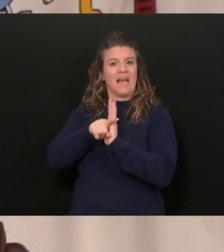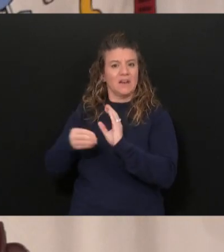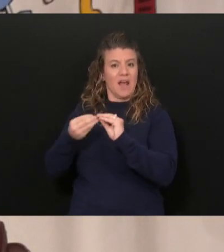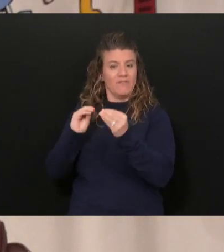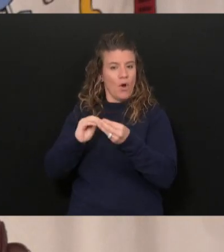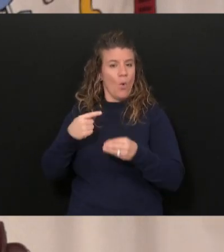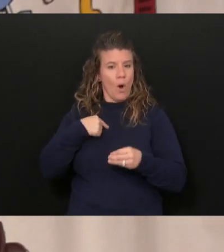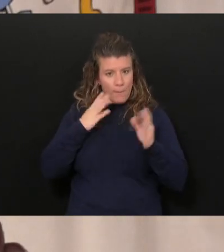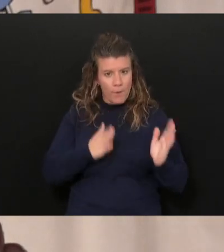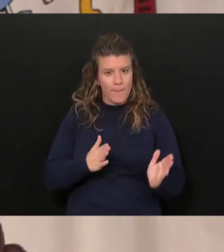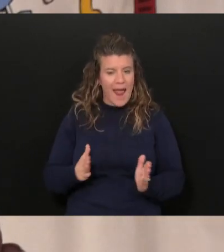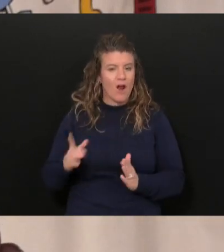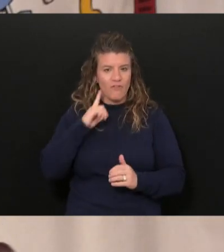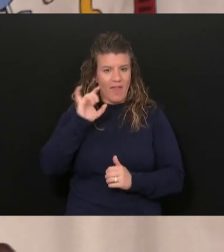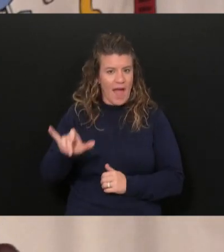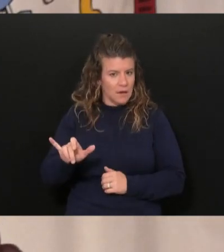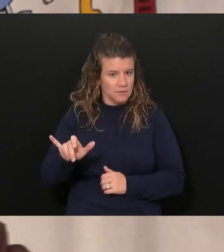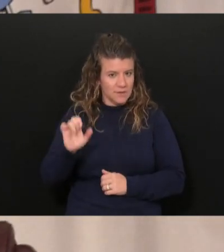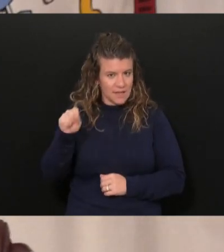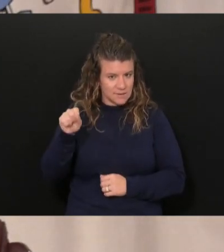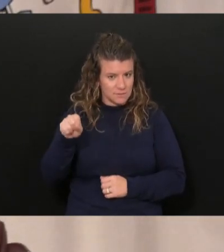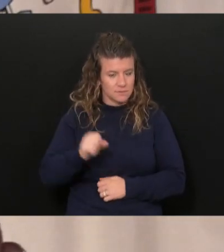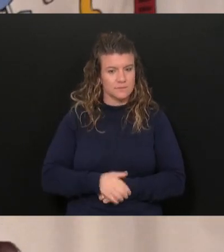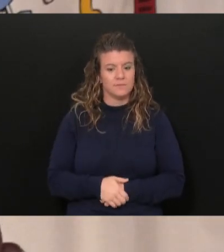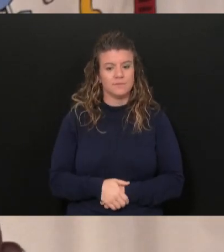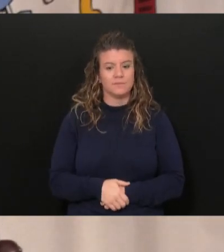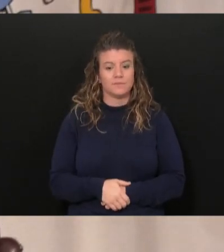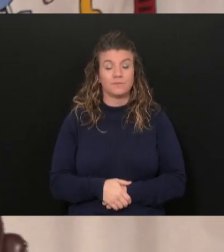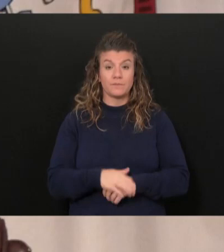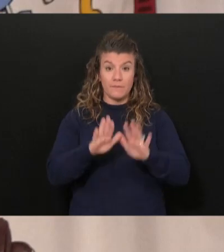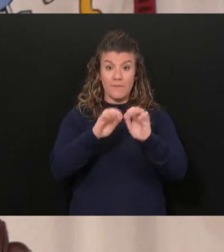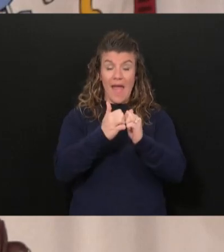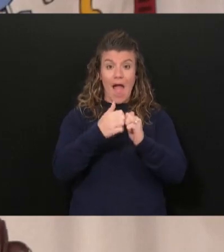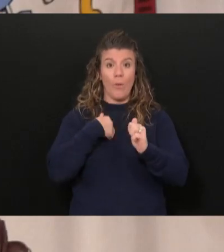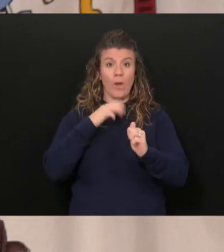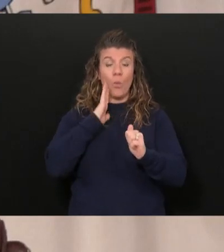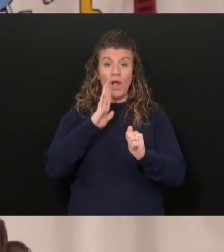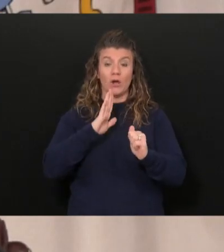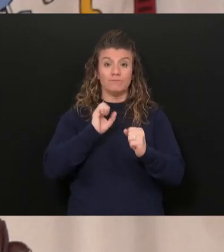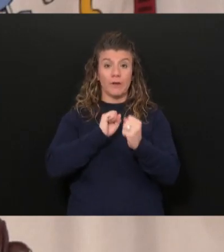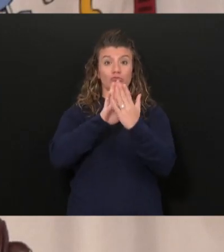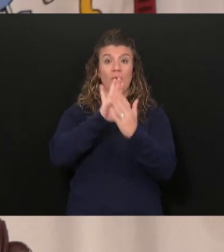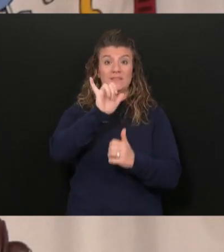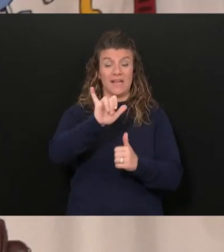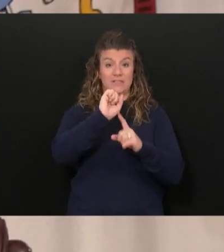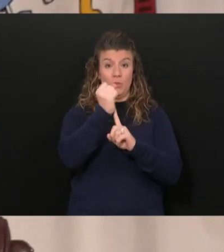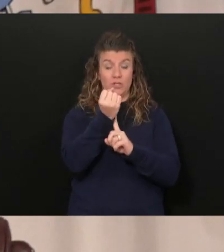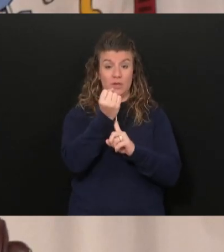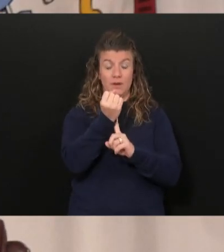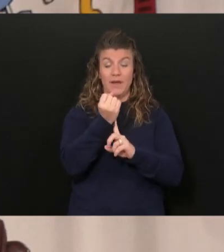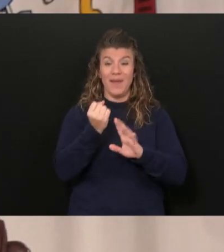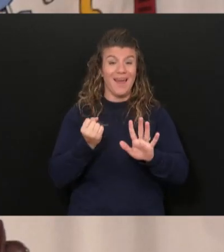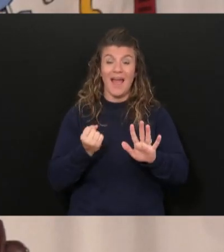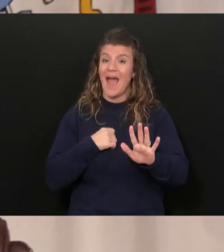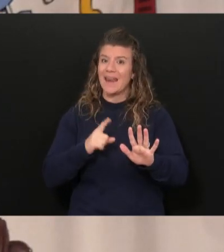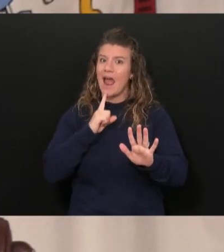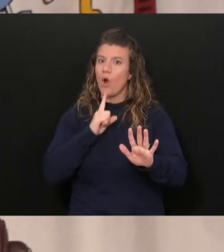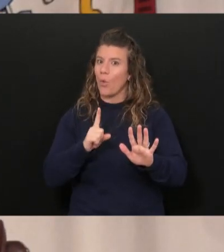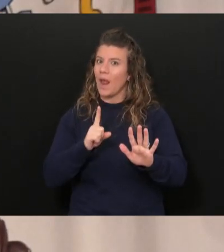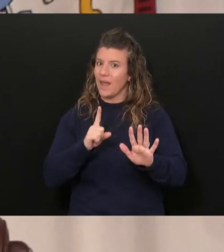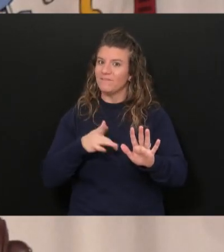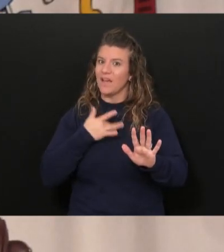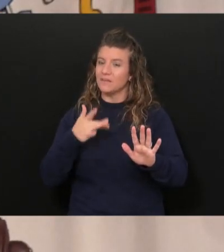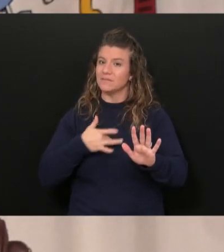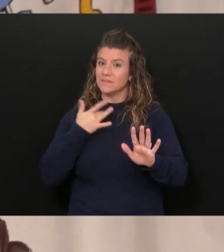prepared for this number in every way. Now, how are we going to address the number? And I really believe wholeheartedly that we're going to address the